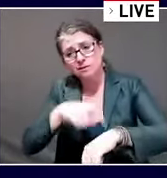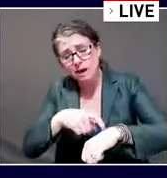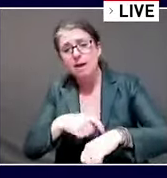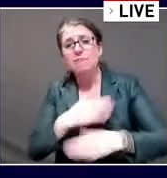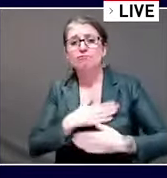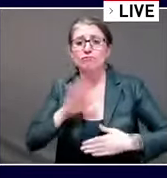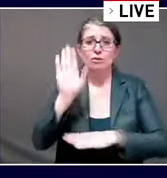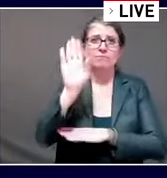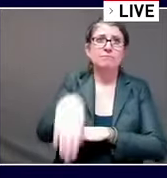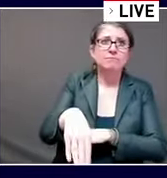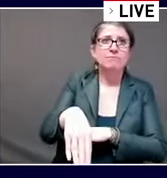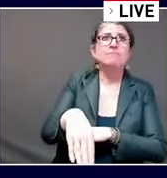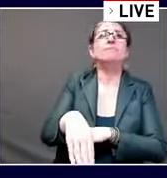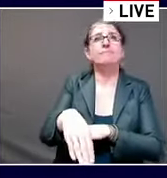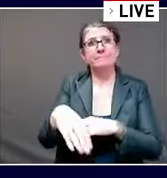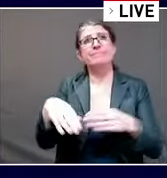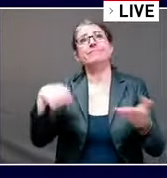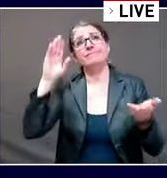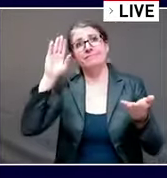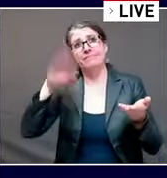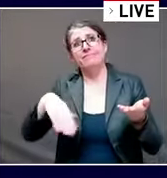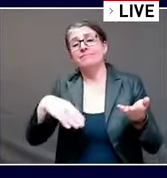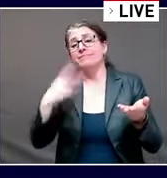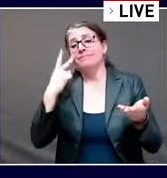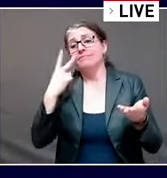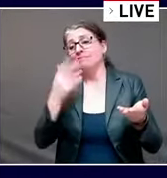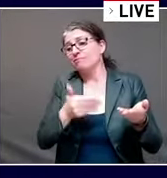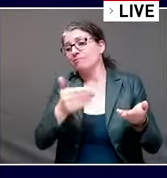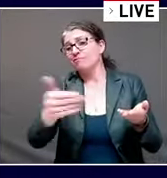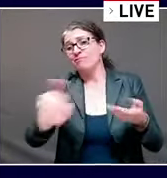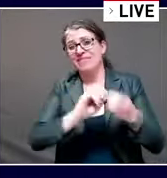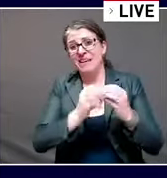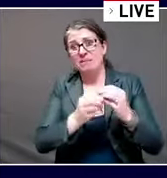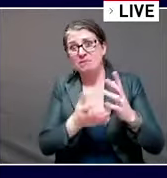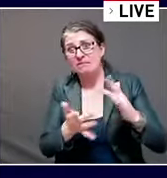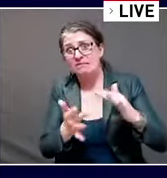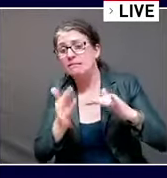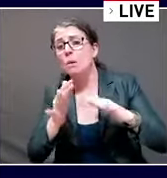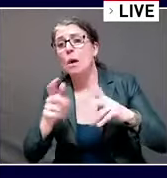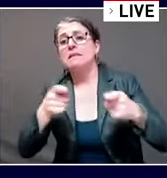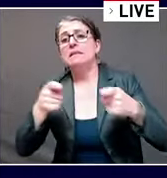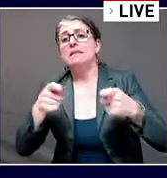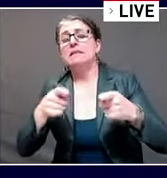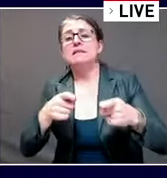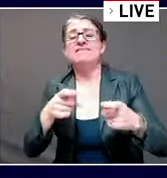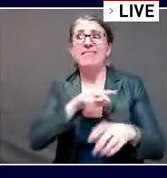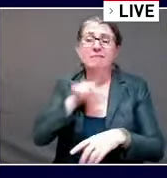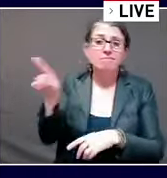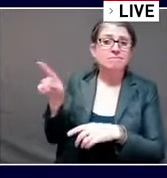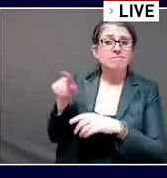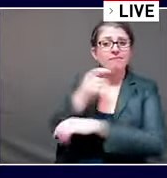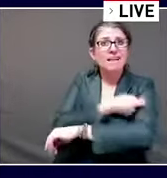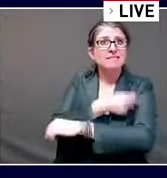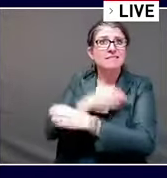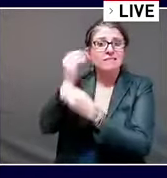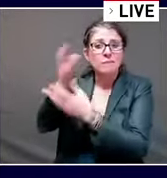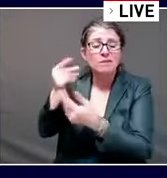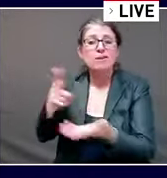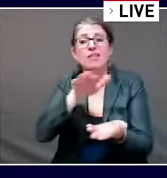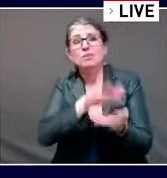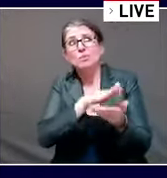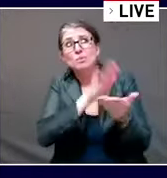are, both respect with the virus, our planning around vaccines, and where things stand with respect to schools. Before I